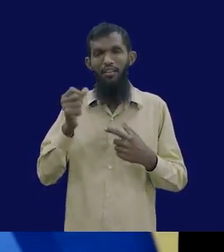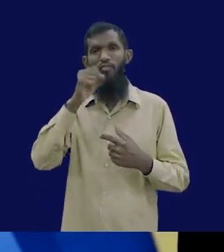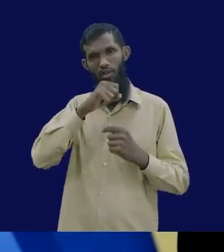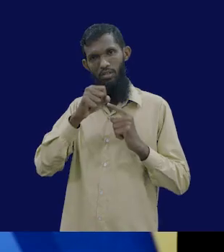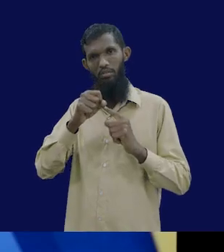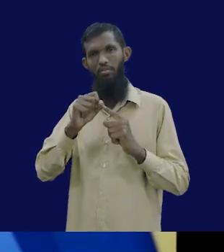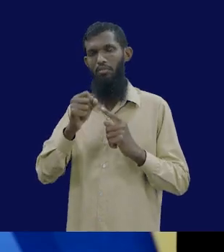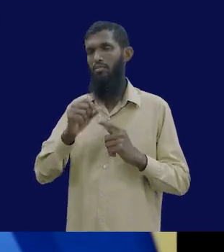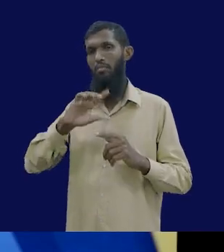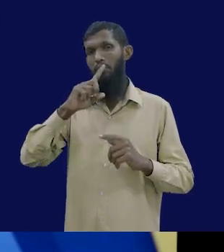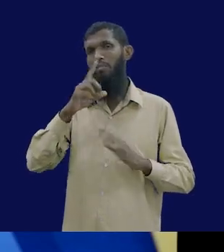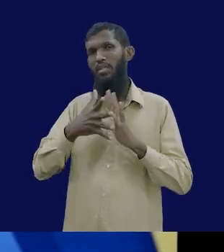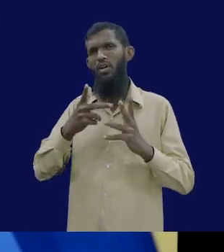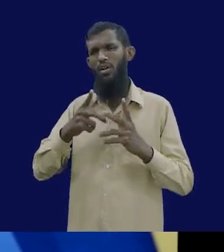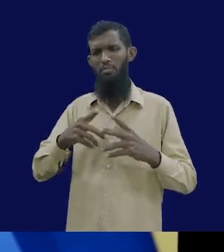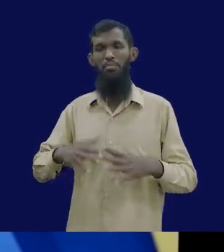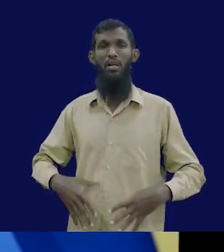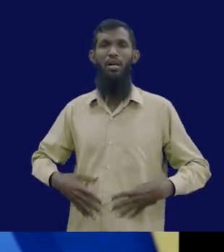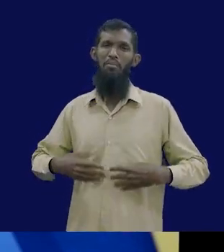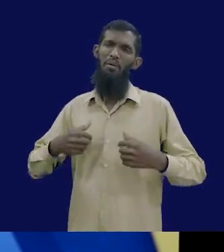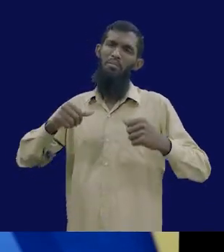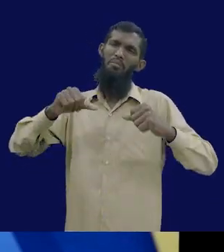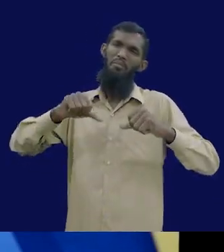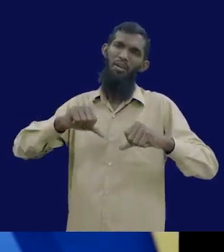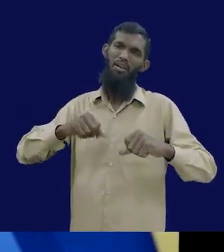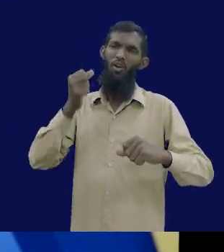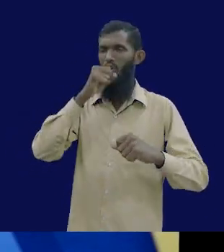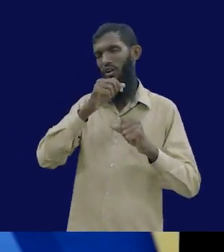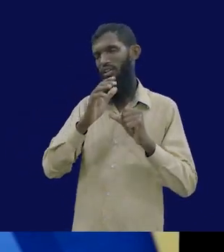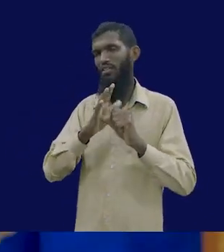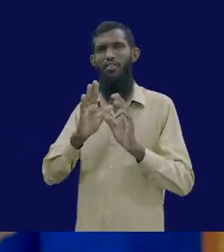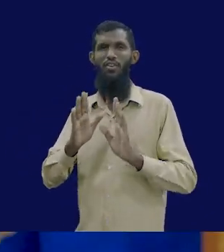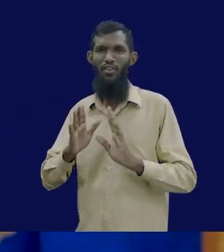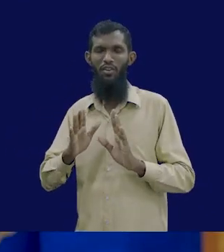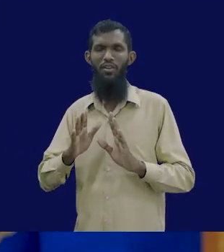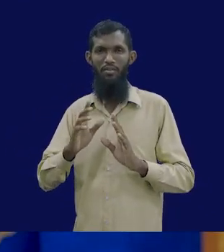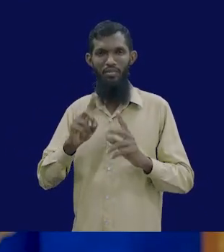sick or facing any